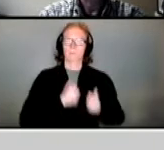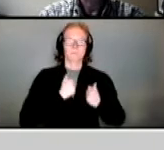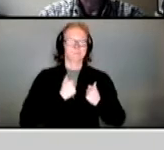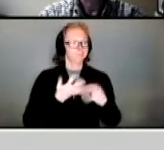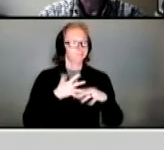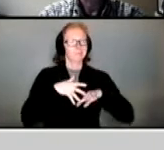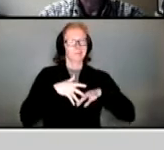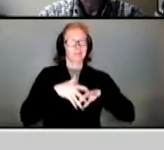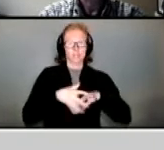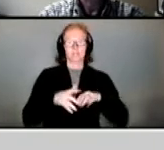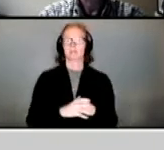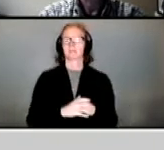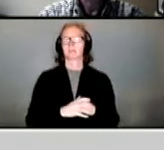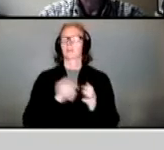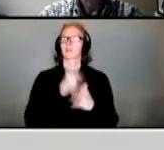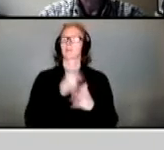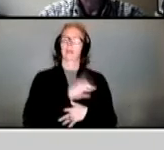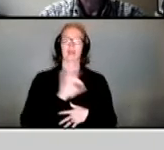that's just an FYI.